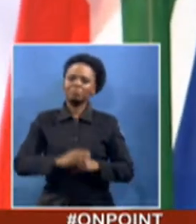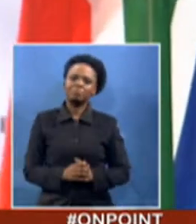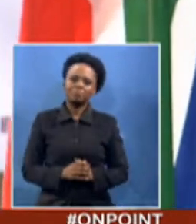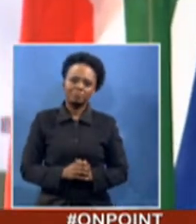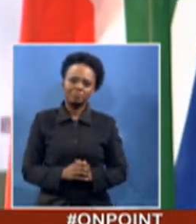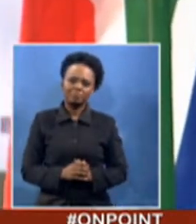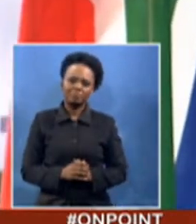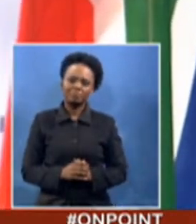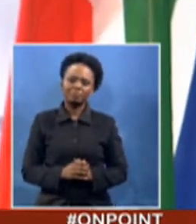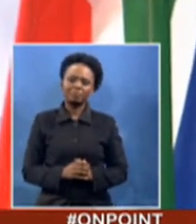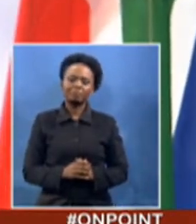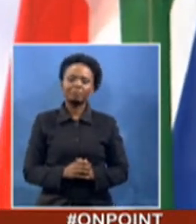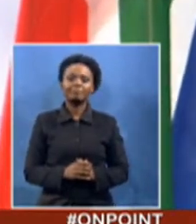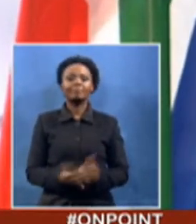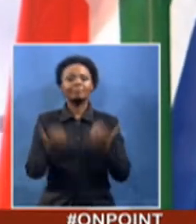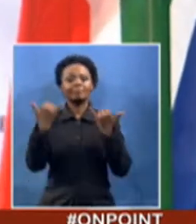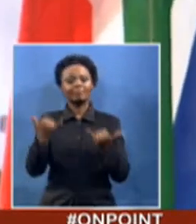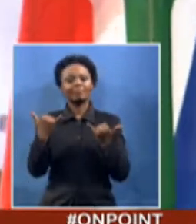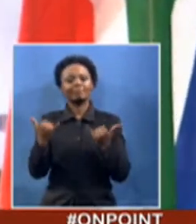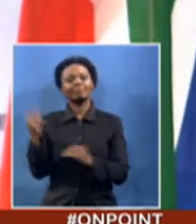I'm now going to call